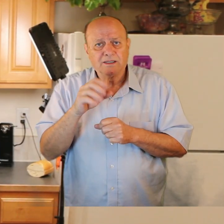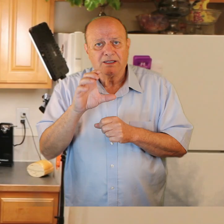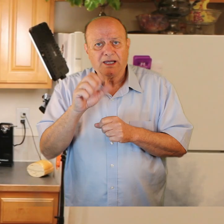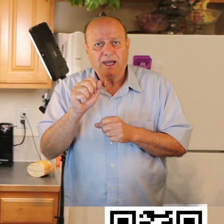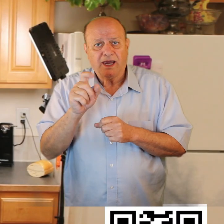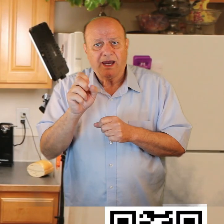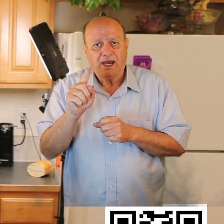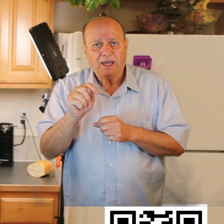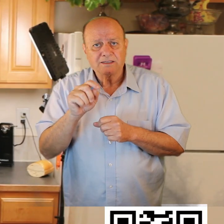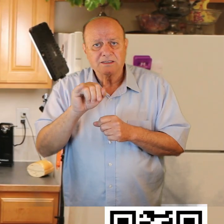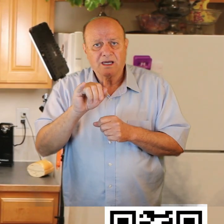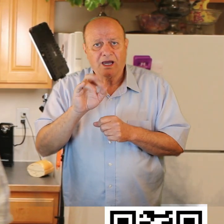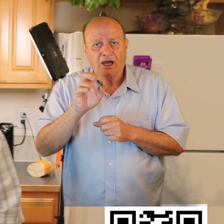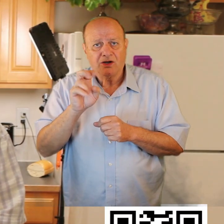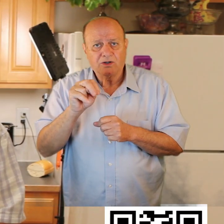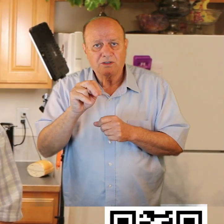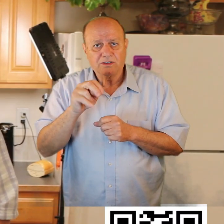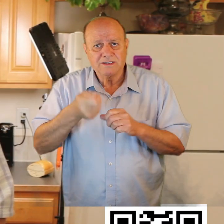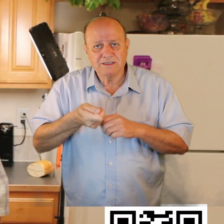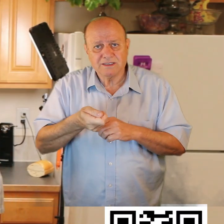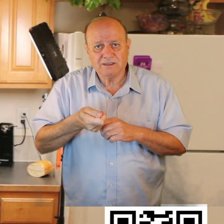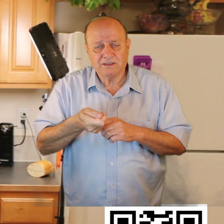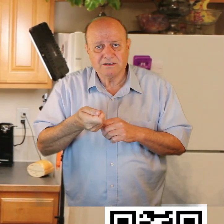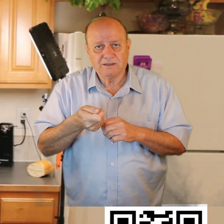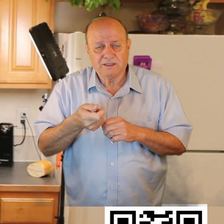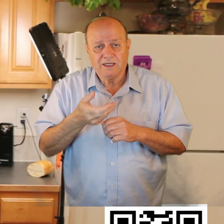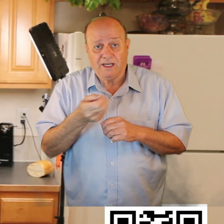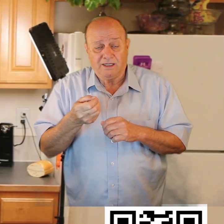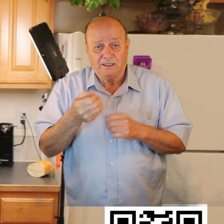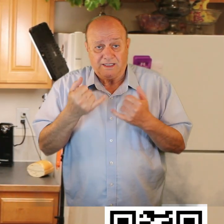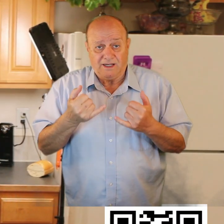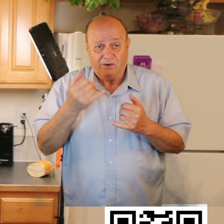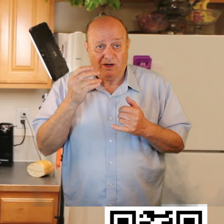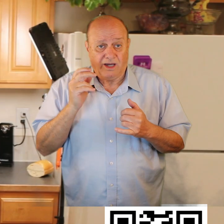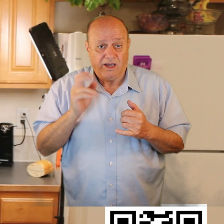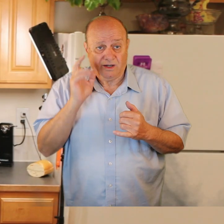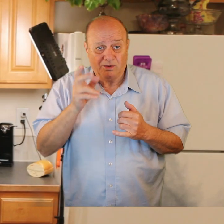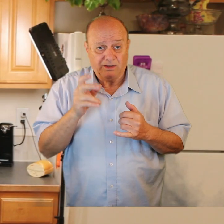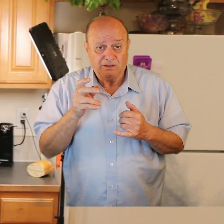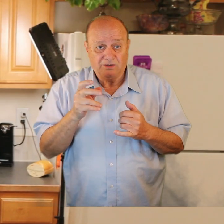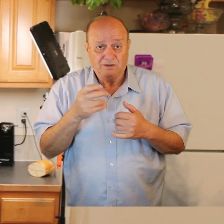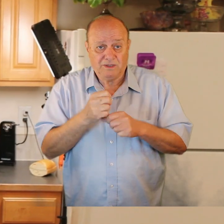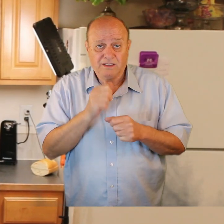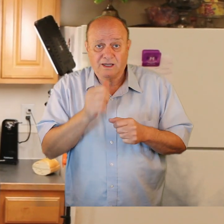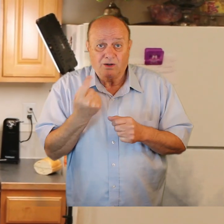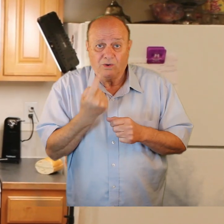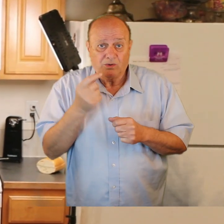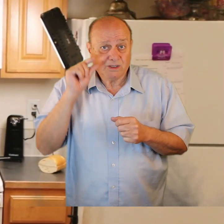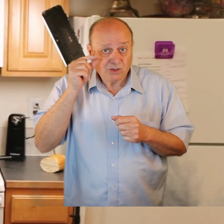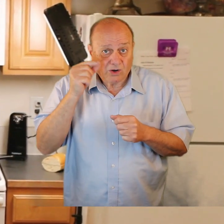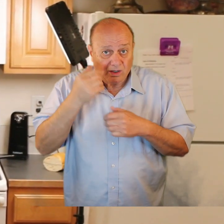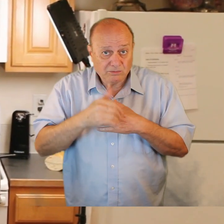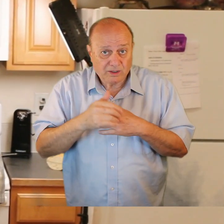I'm going to do is add some extra flavor by using farmhouse table. Farmhouse table can